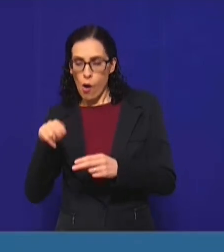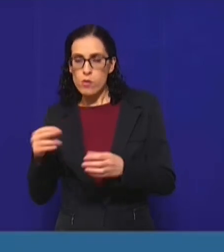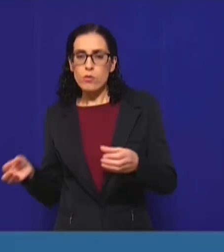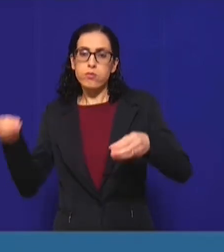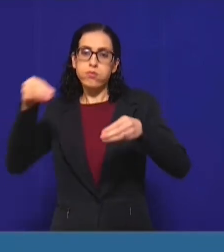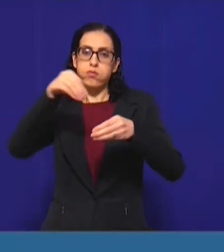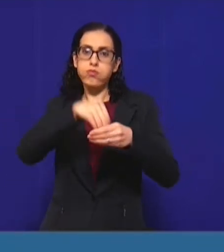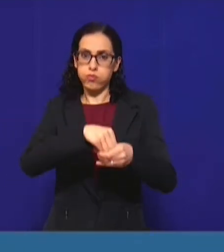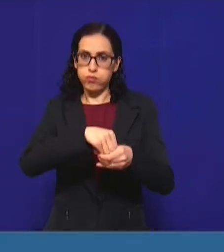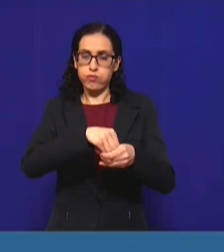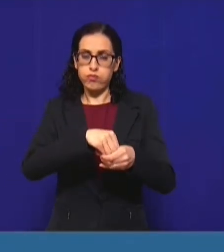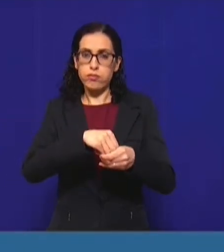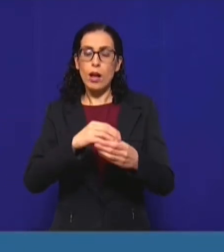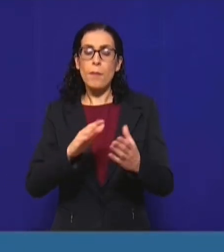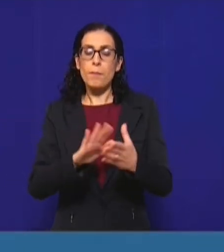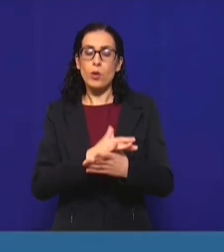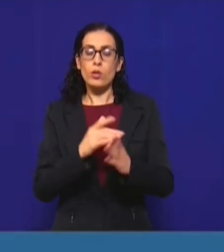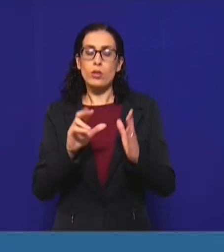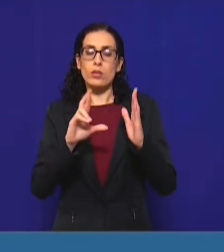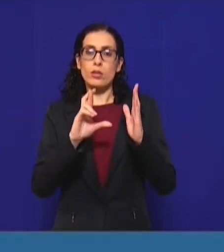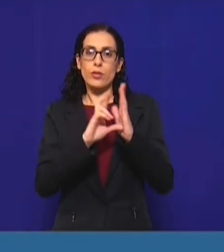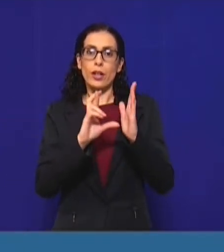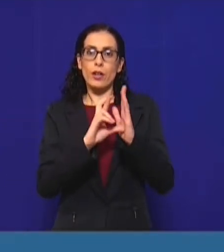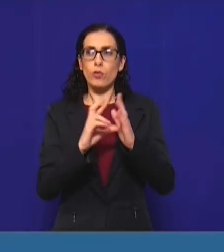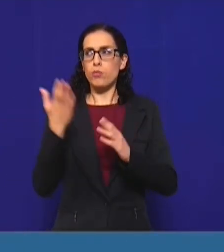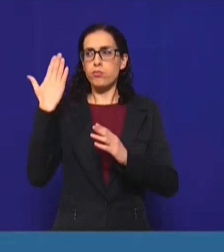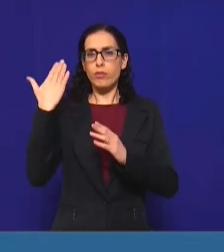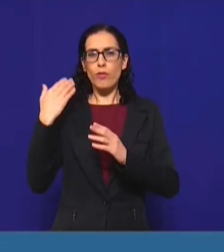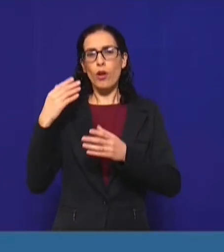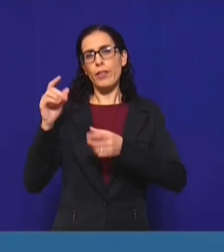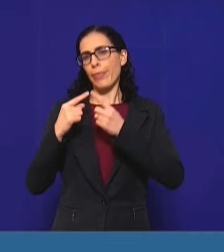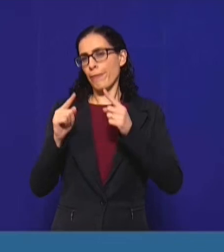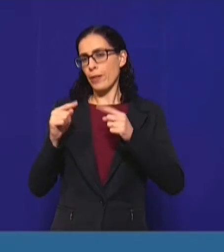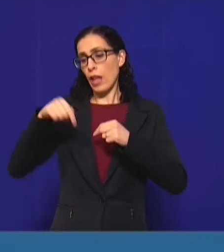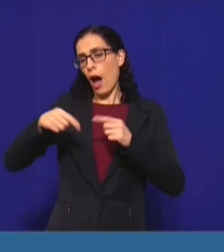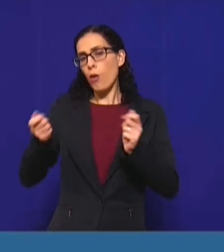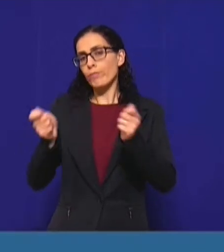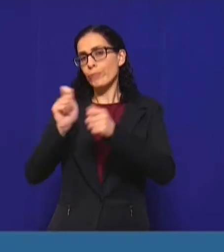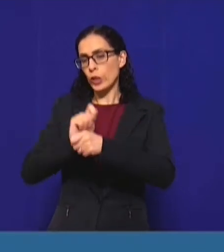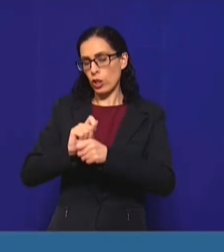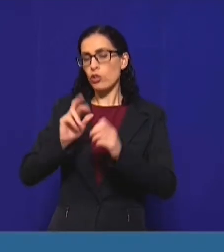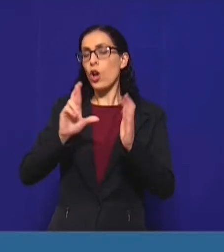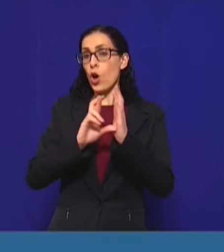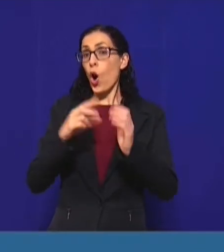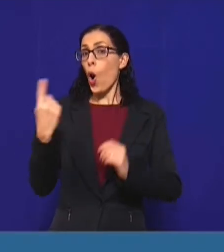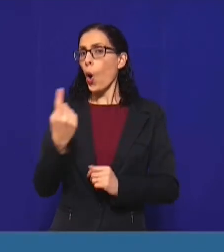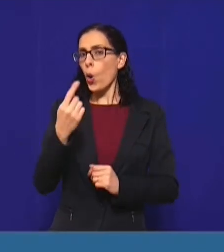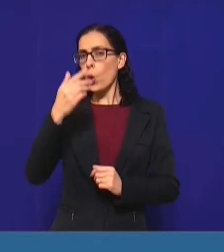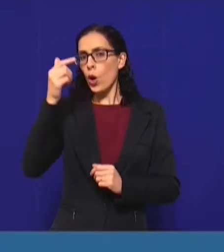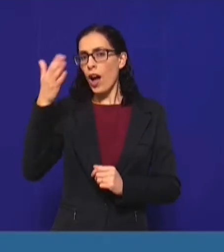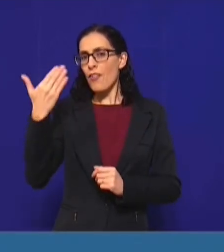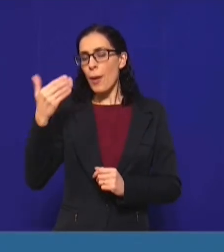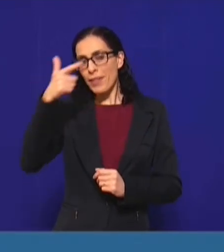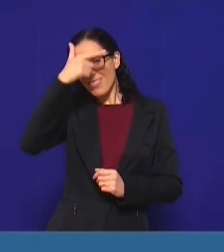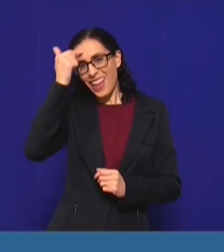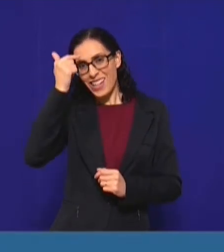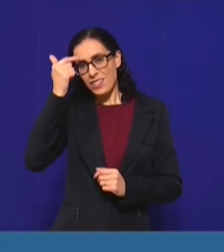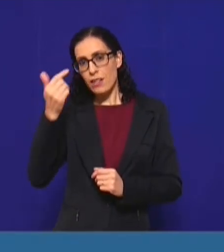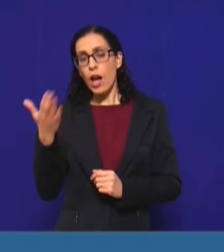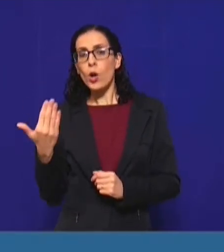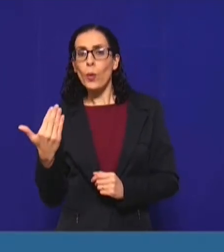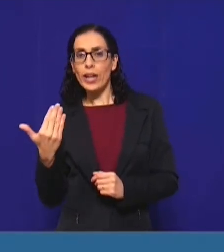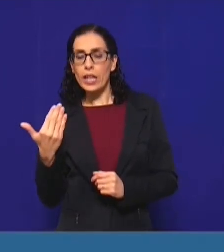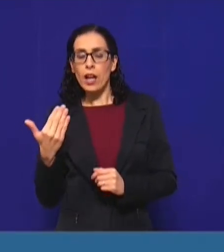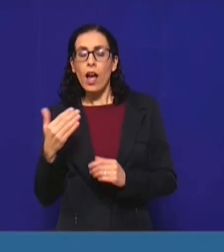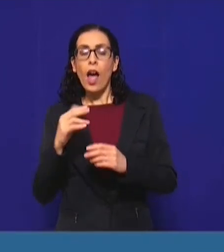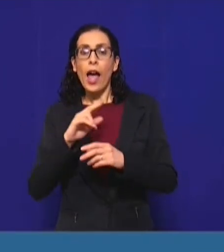the legal notice we have issued a couple of weeks ago, whereby people who have tested positive on rapid tests and are